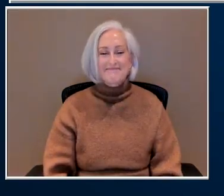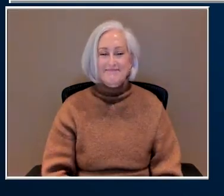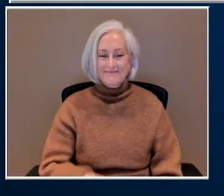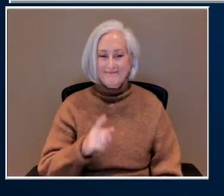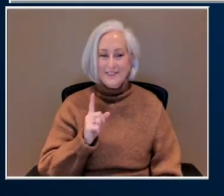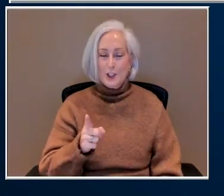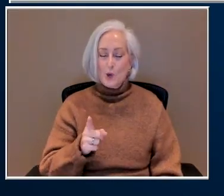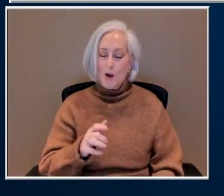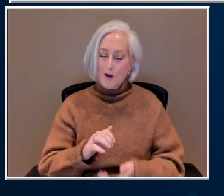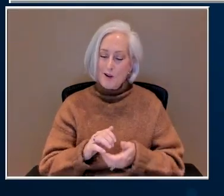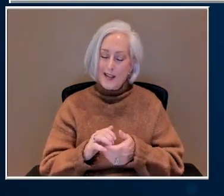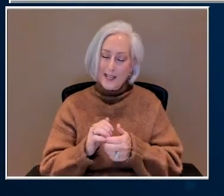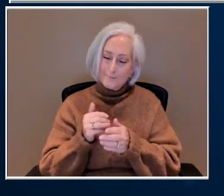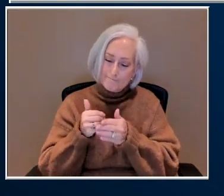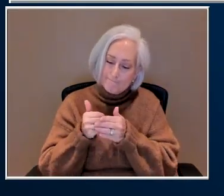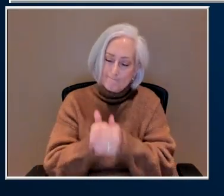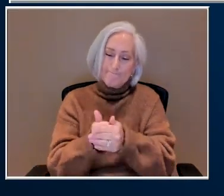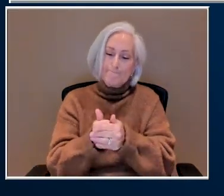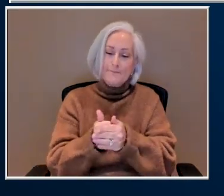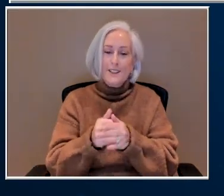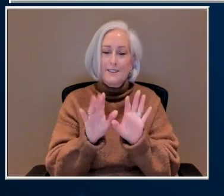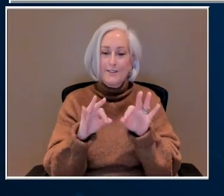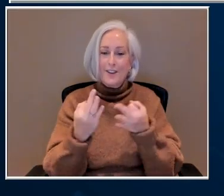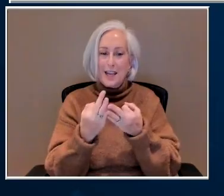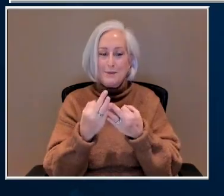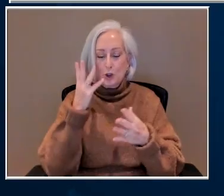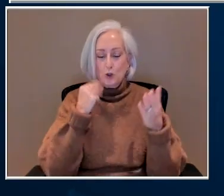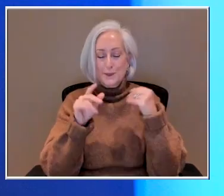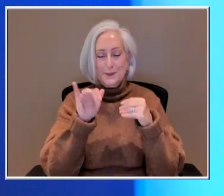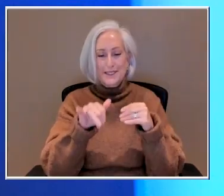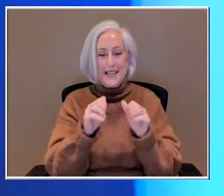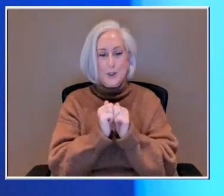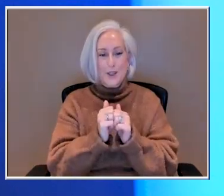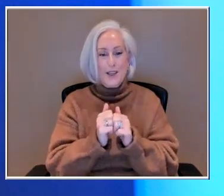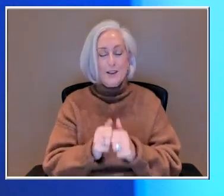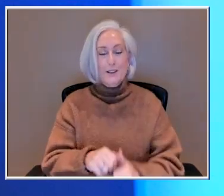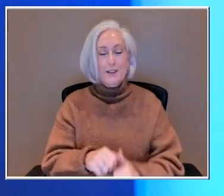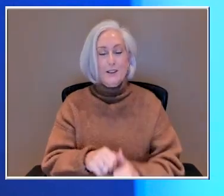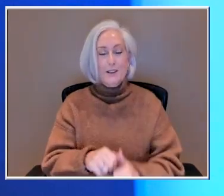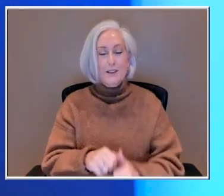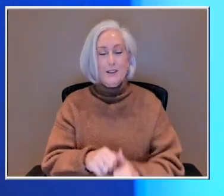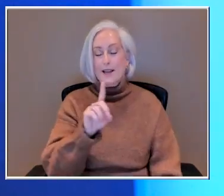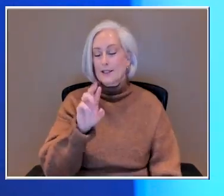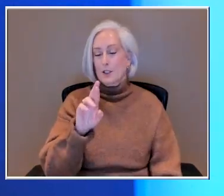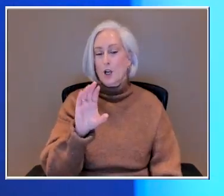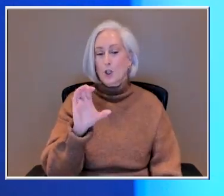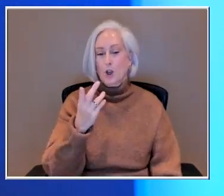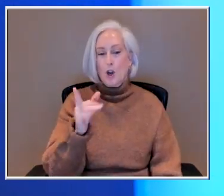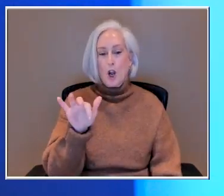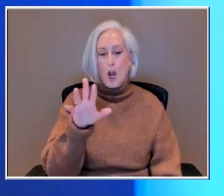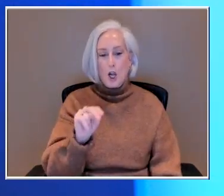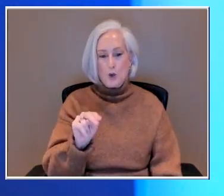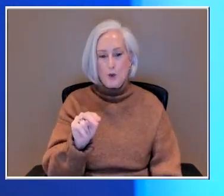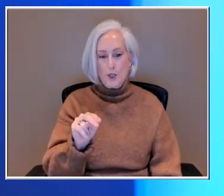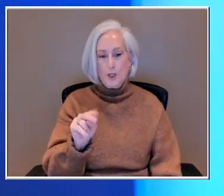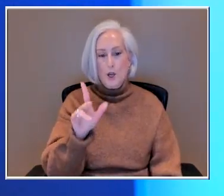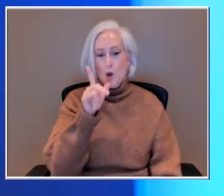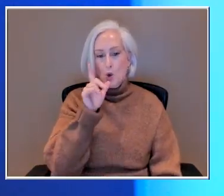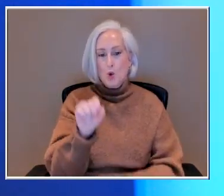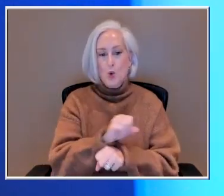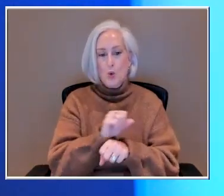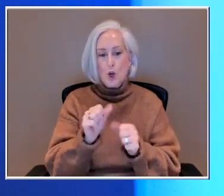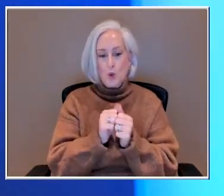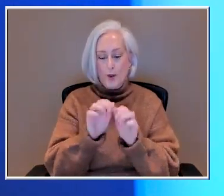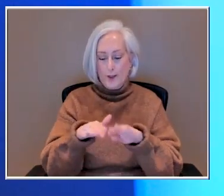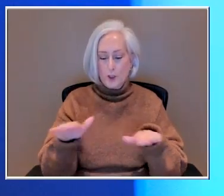and have gone through this all together. Well, we asked Dr. Cochran, as someone who works with children, what other red flags parents should